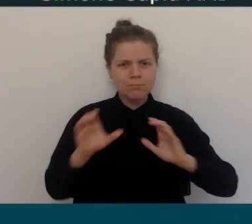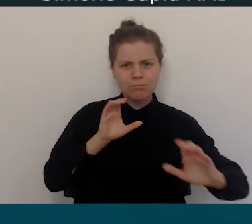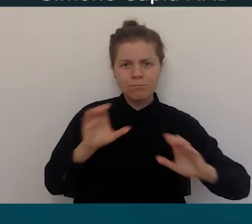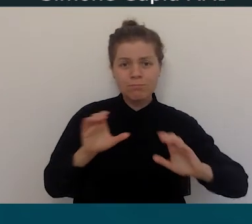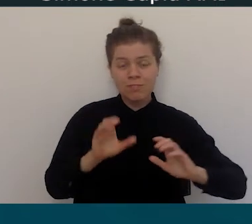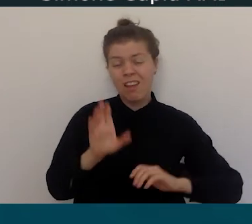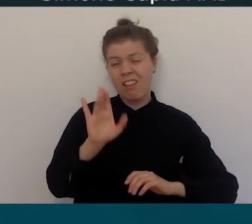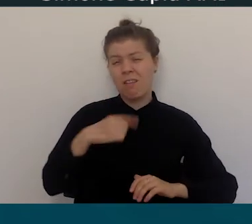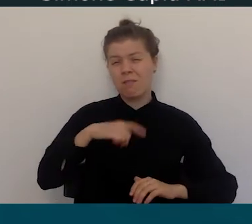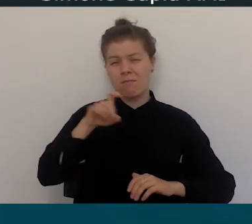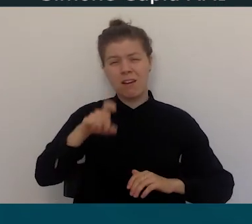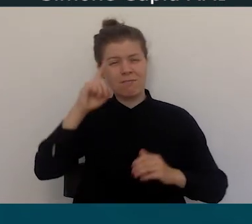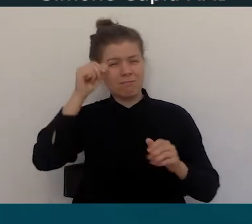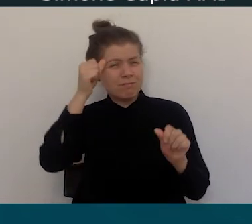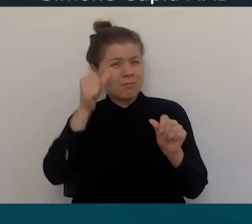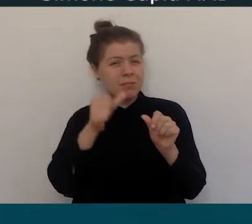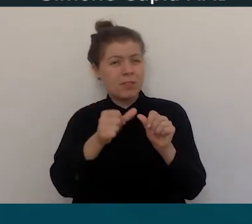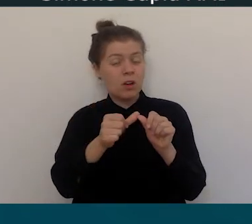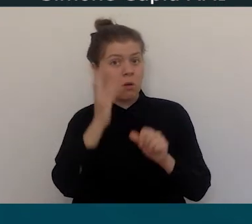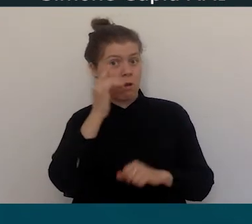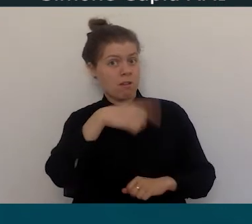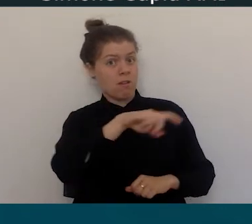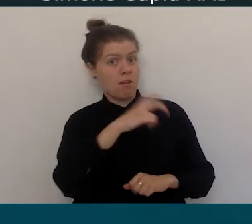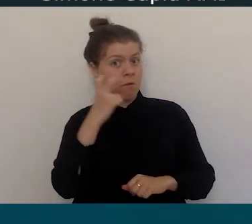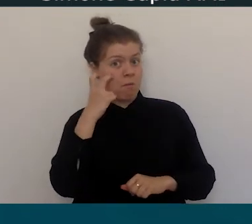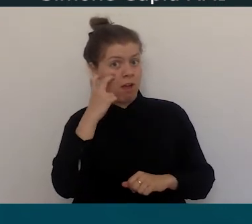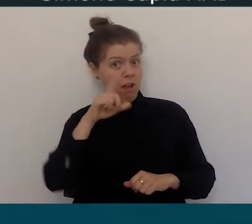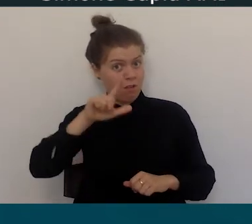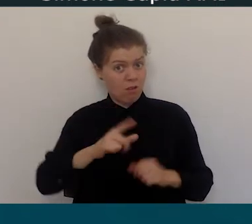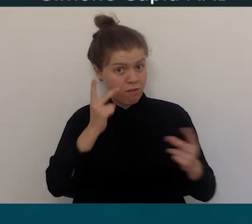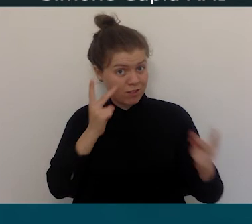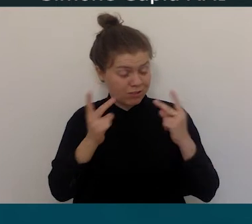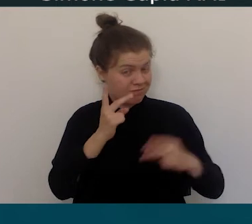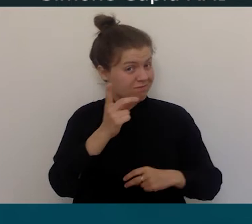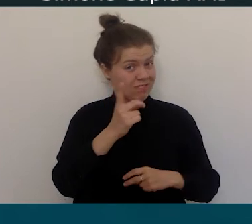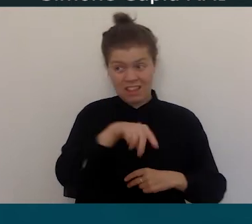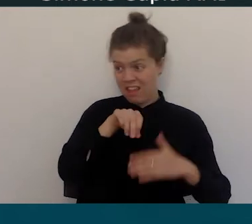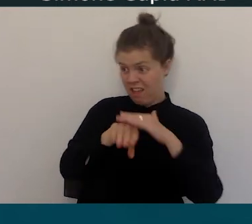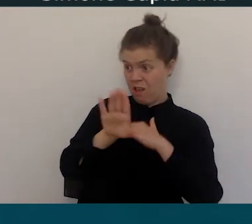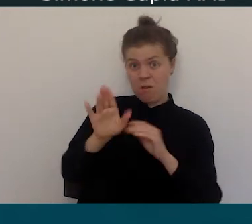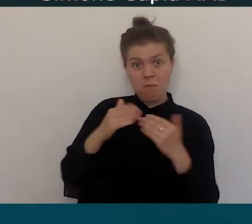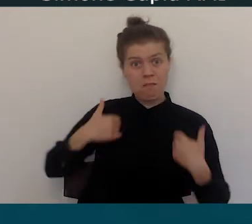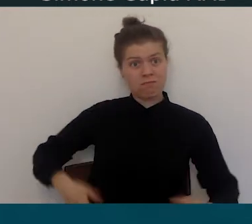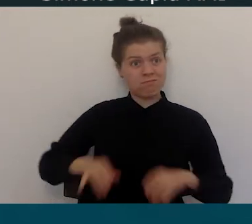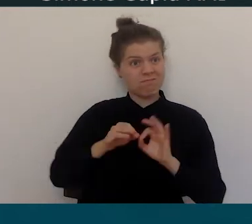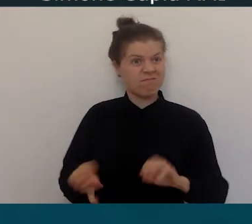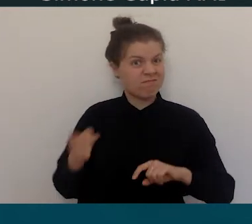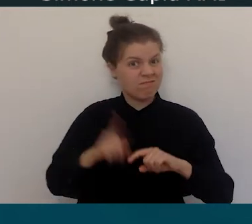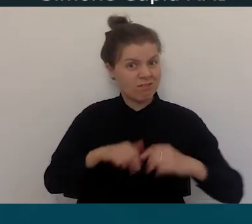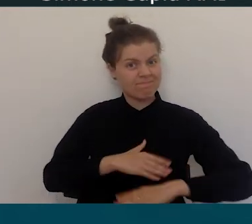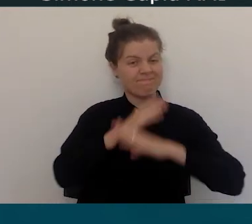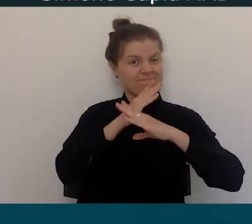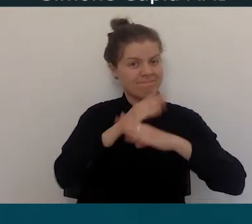produce accessible media because the blind, low vision audience cannot access your body language. We have to be very